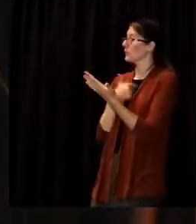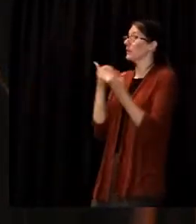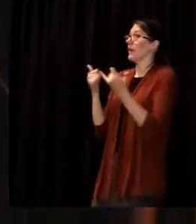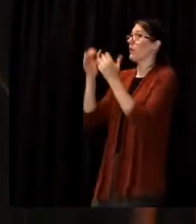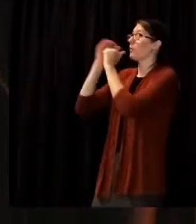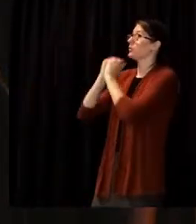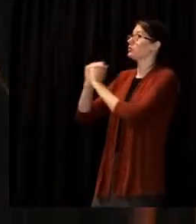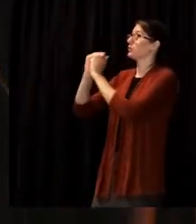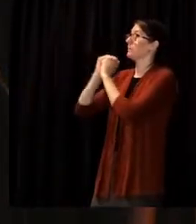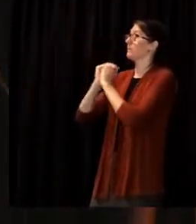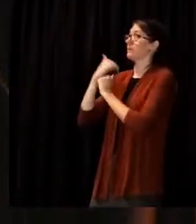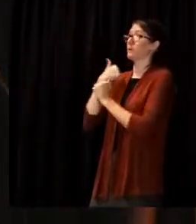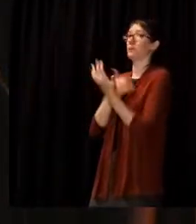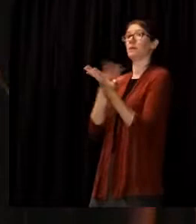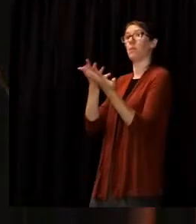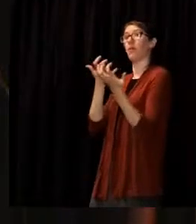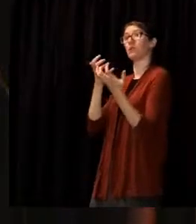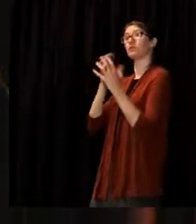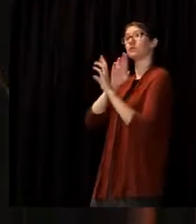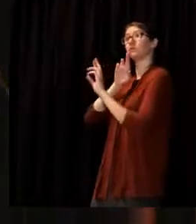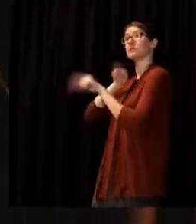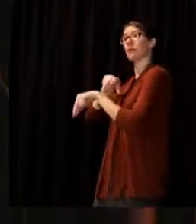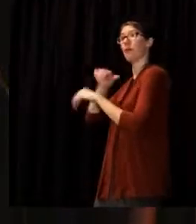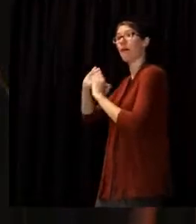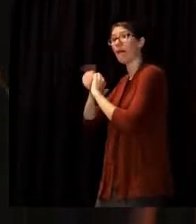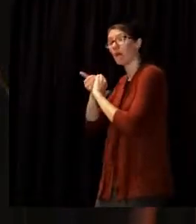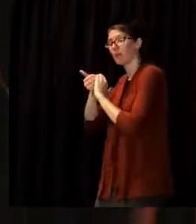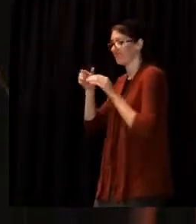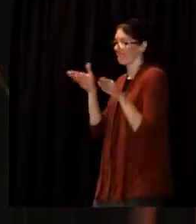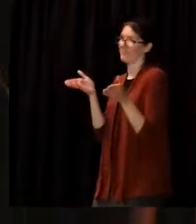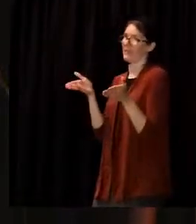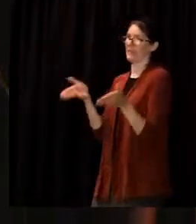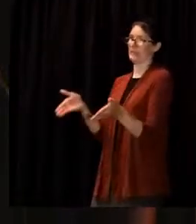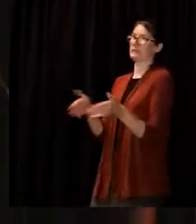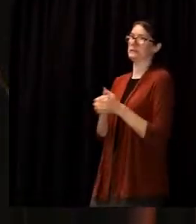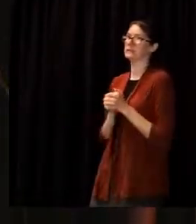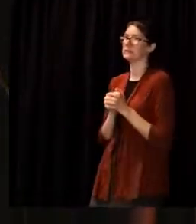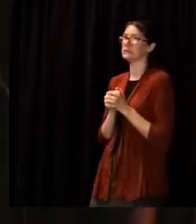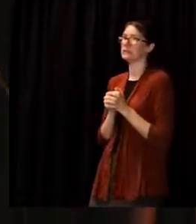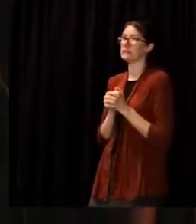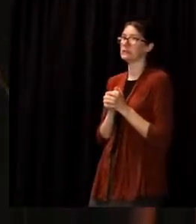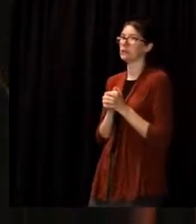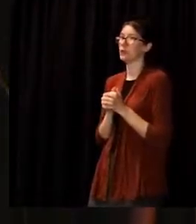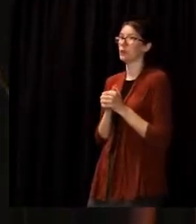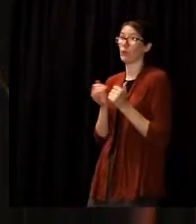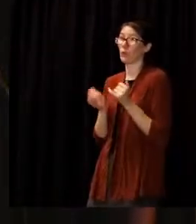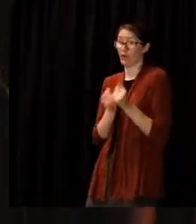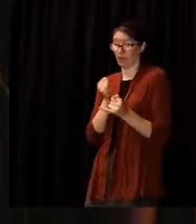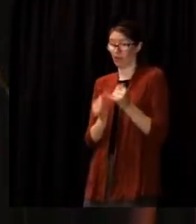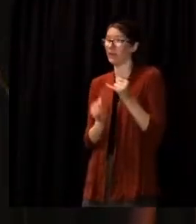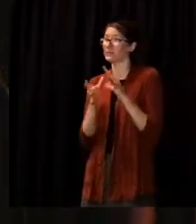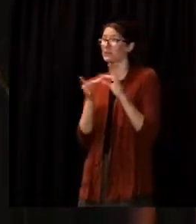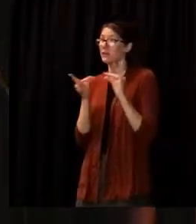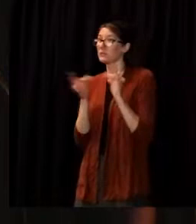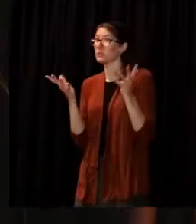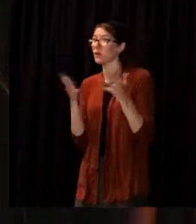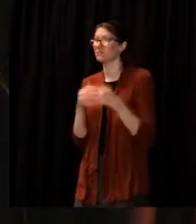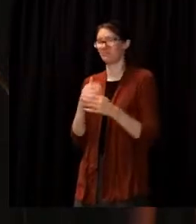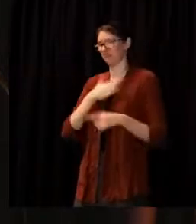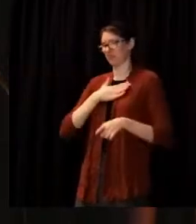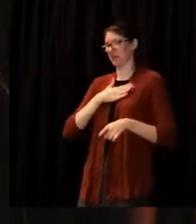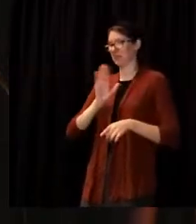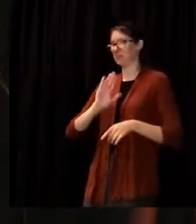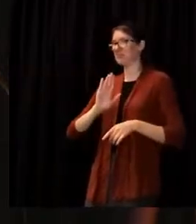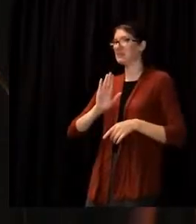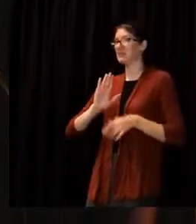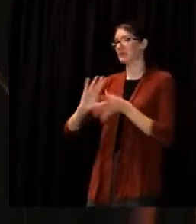is what we want to do in response and in return. And some of my last words on this, let me just say this. It's not my words. It was